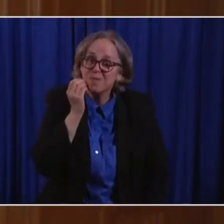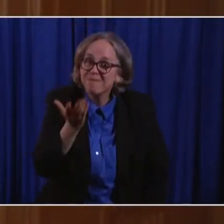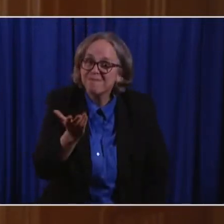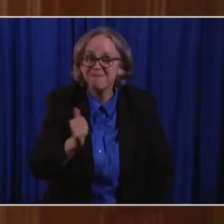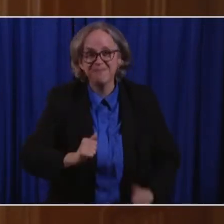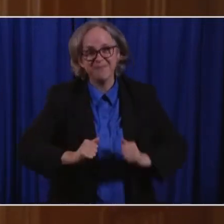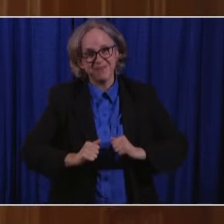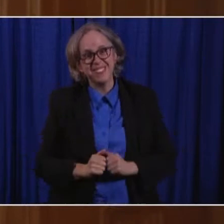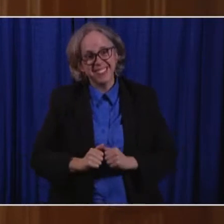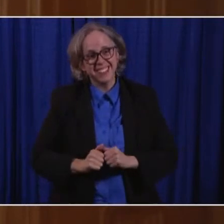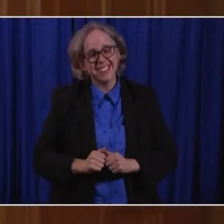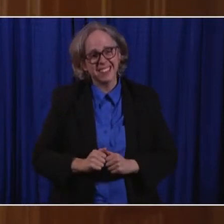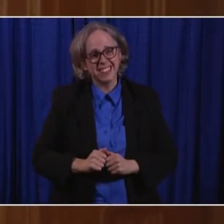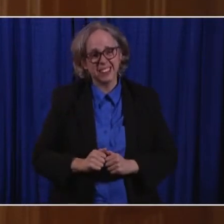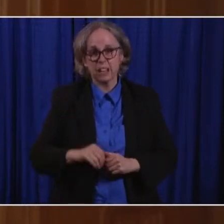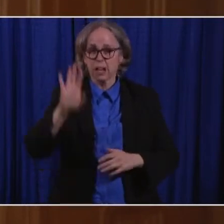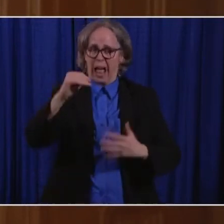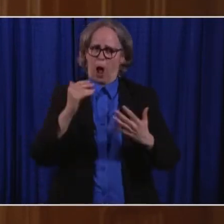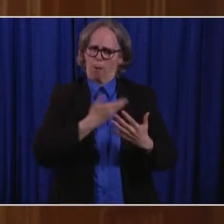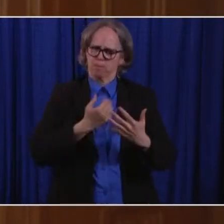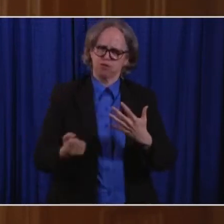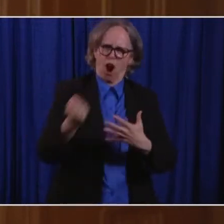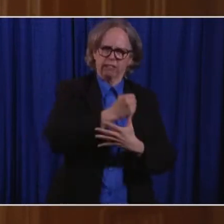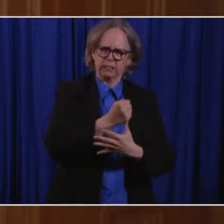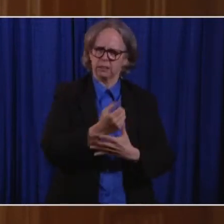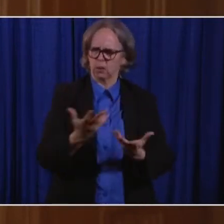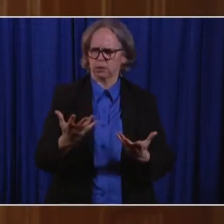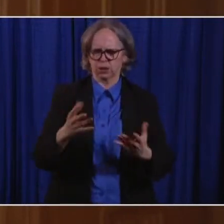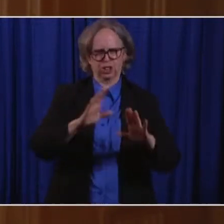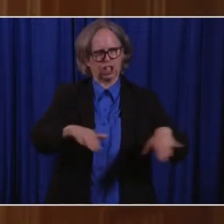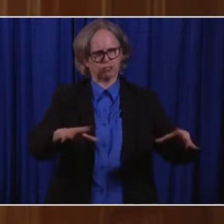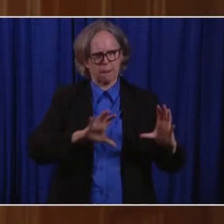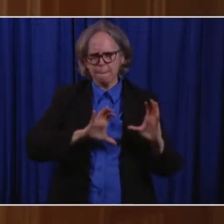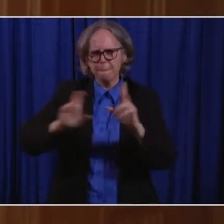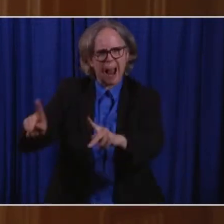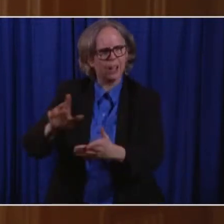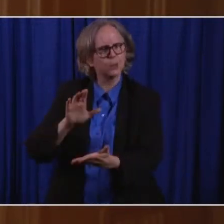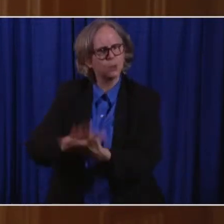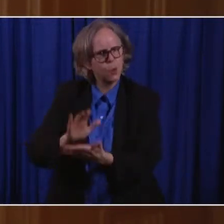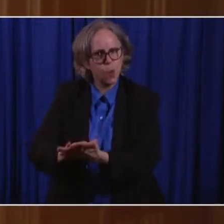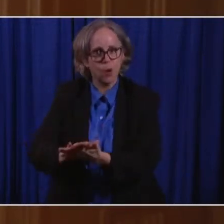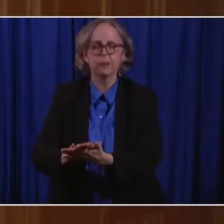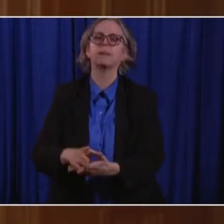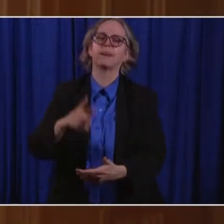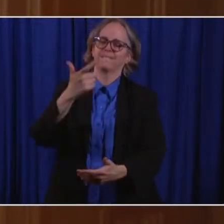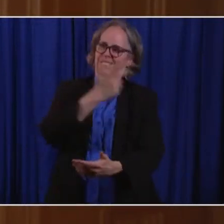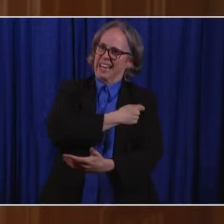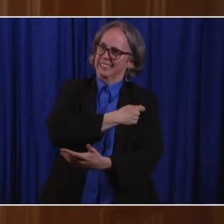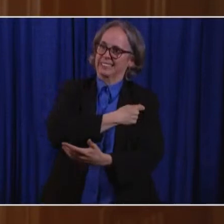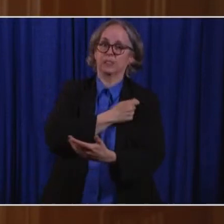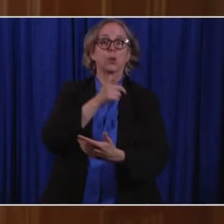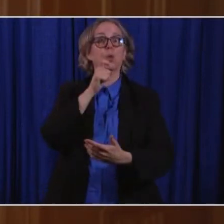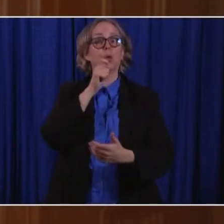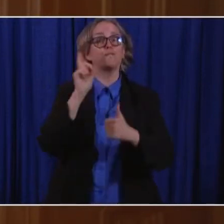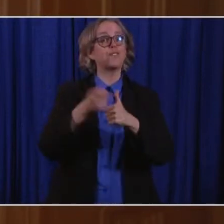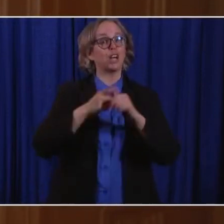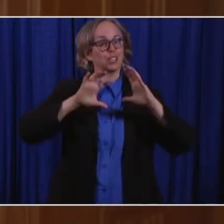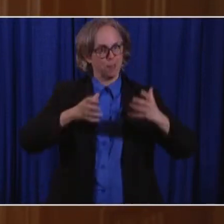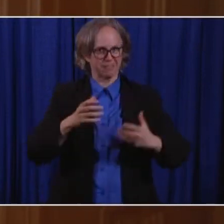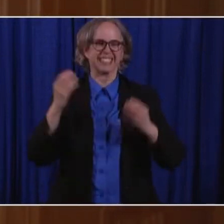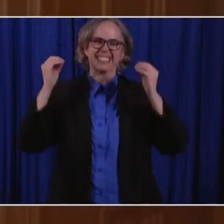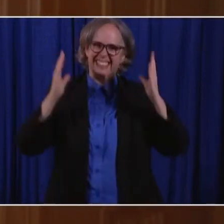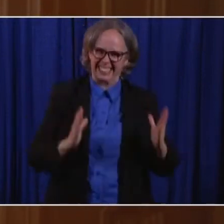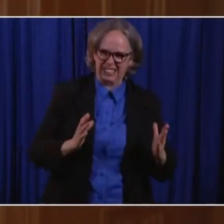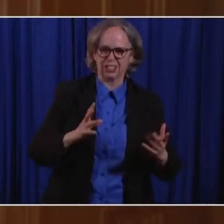kids back in school, and we did that by vaccinating Ohio's teachers and school personnel. We set a goal to get our